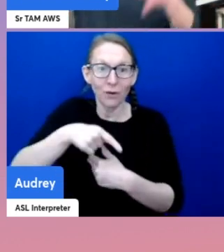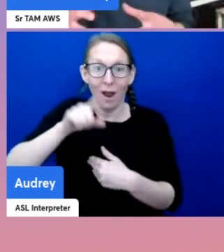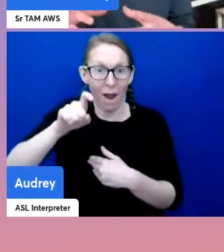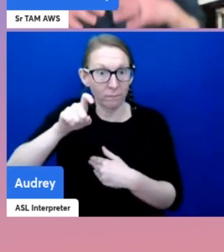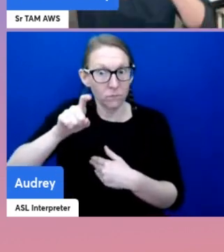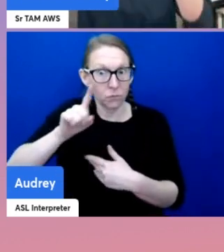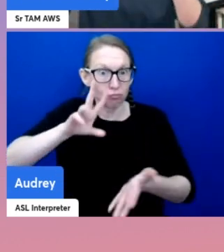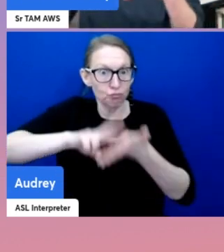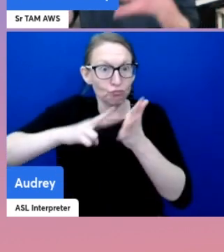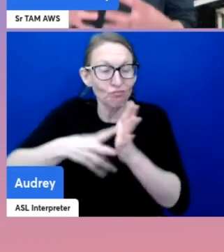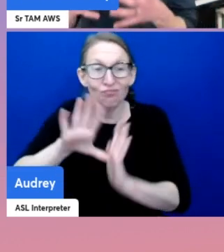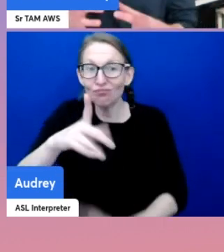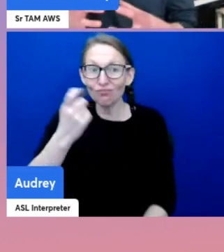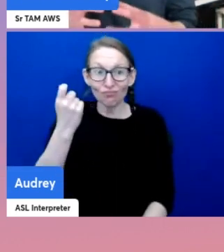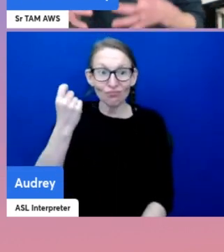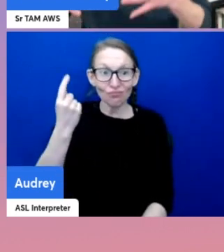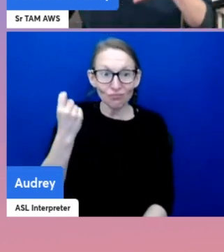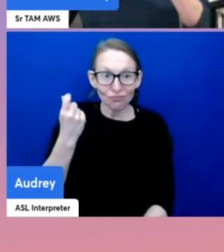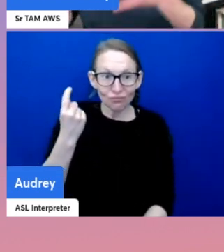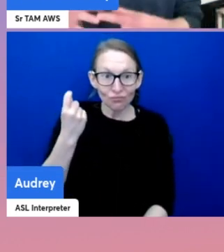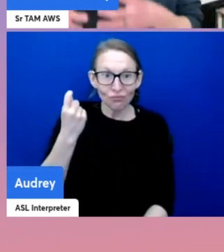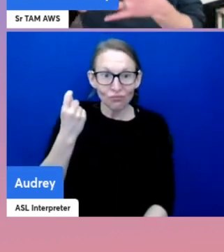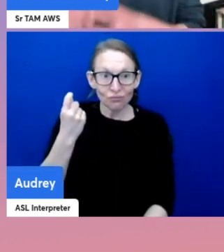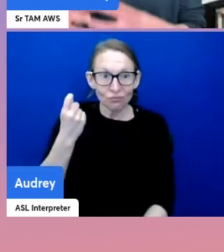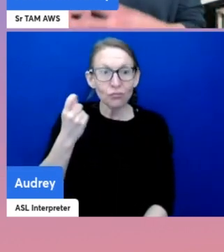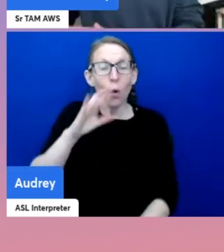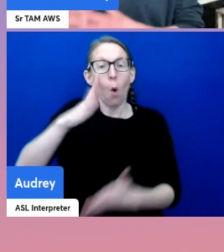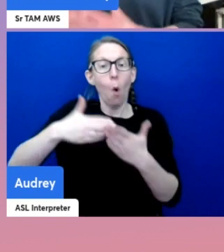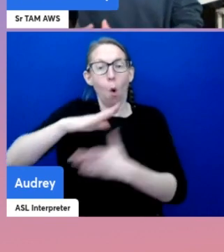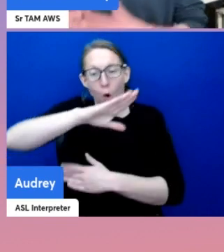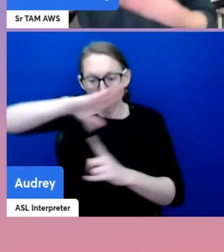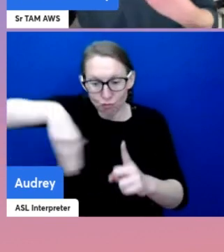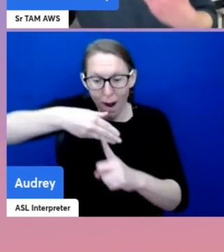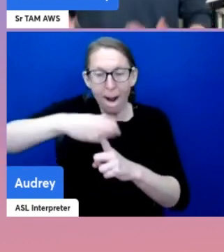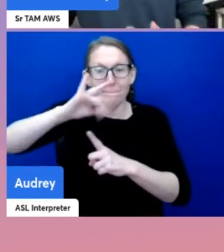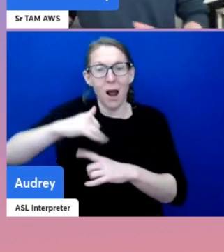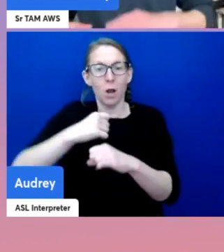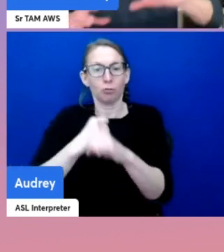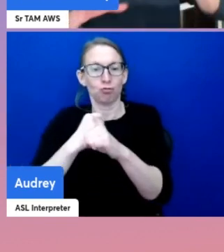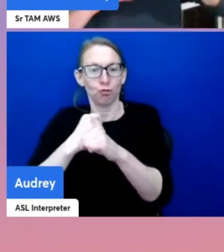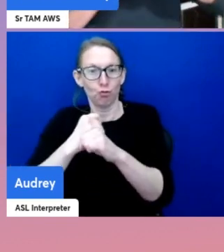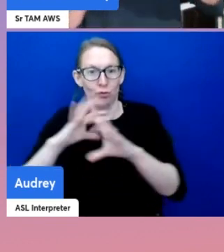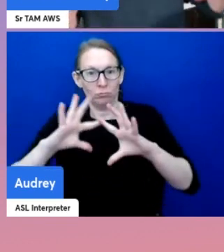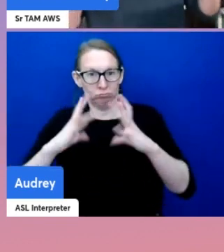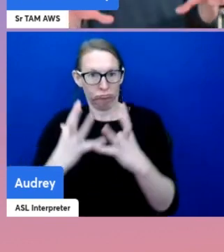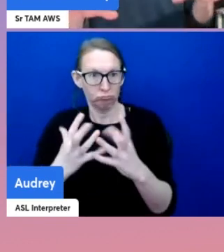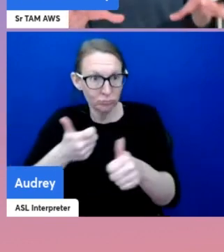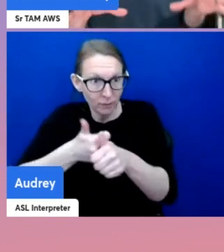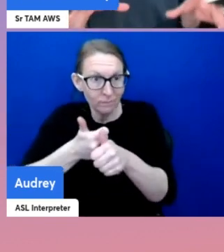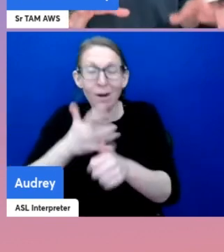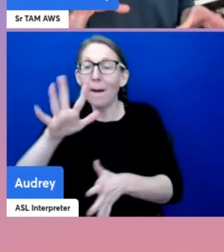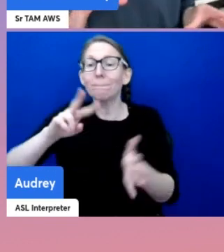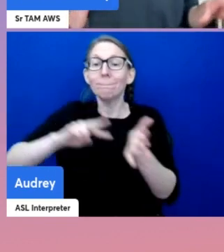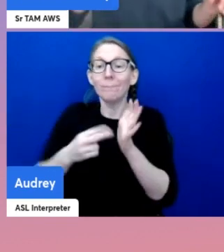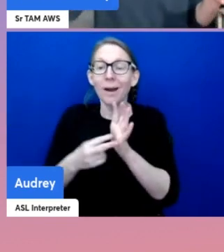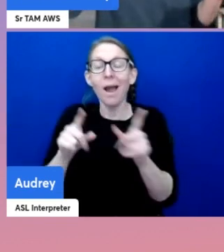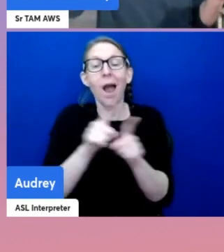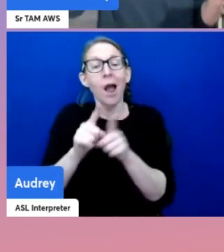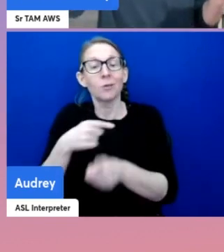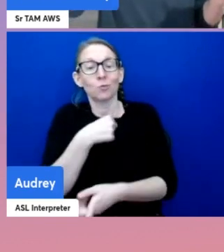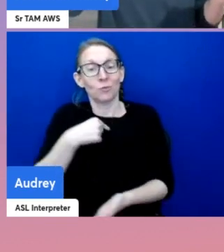intends. However, it's all wrapped by the security around the role itself, meaning, as we'll see in